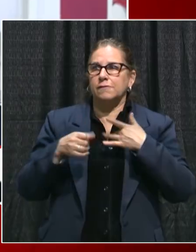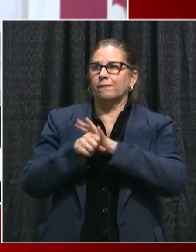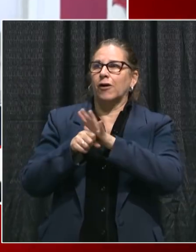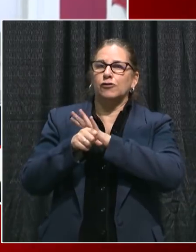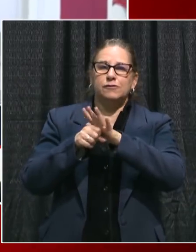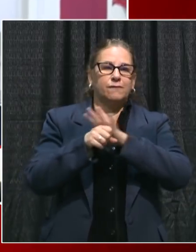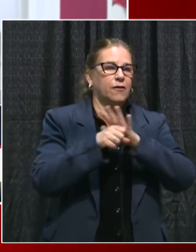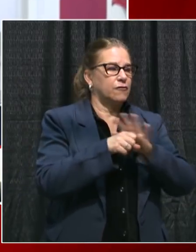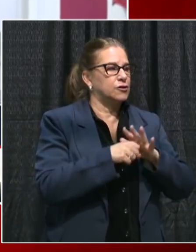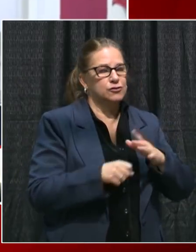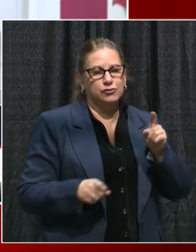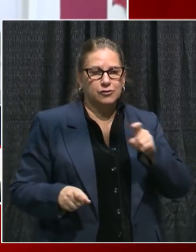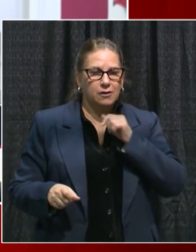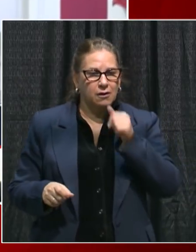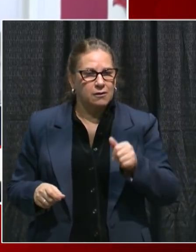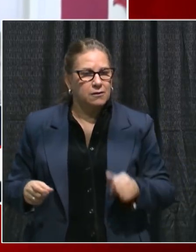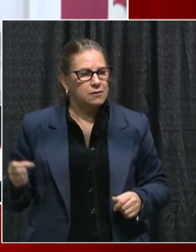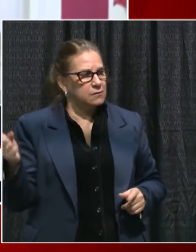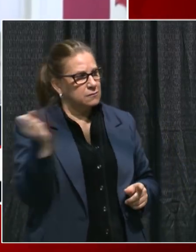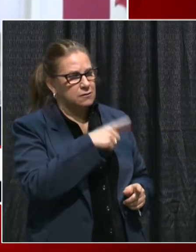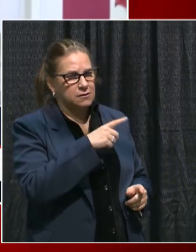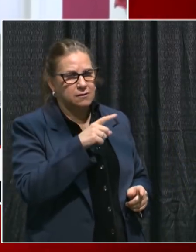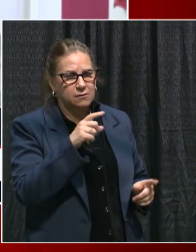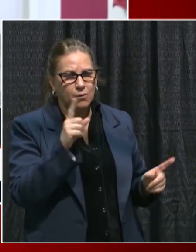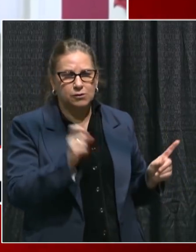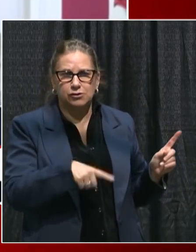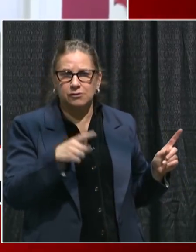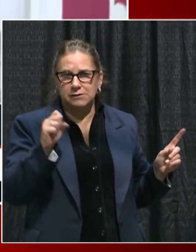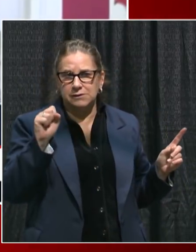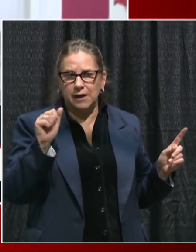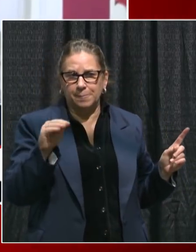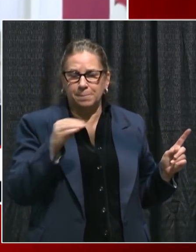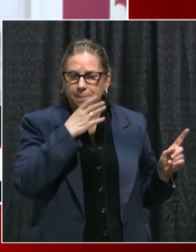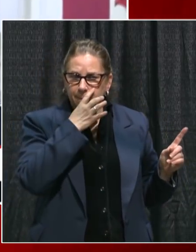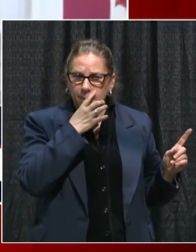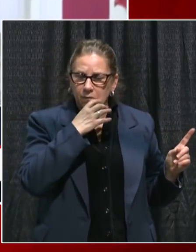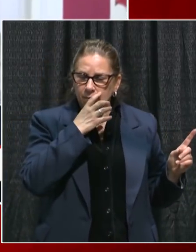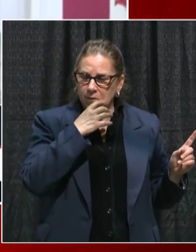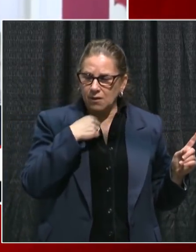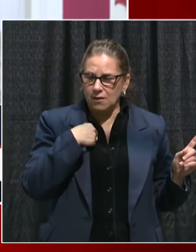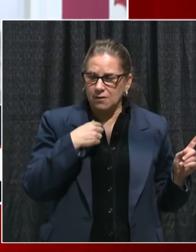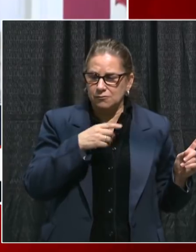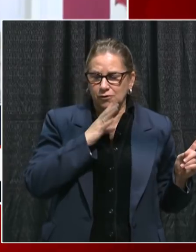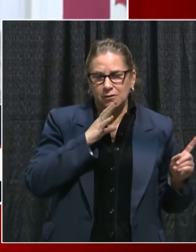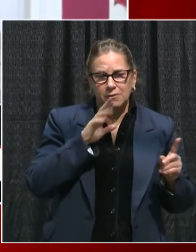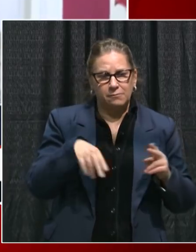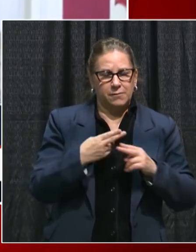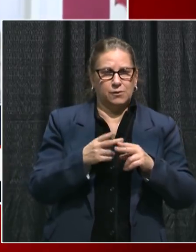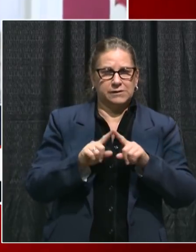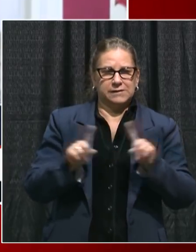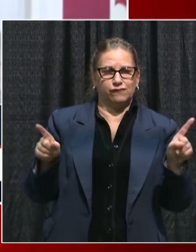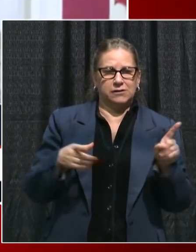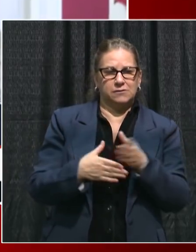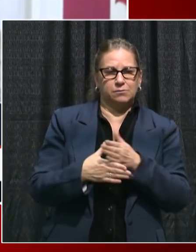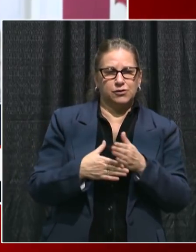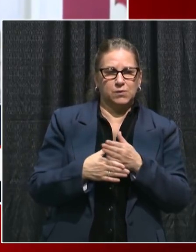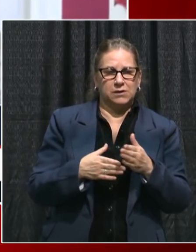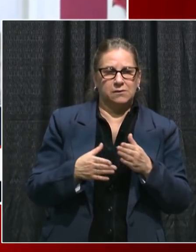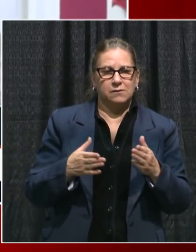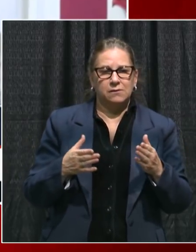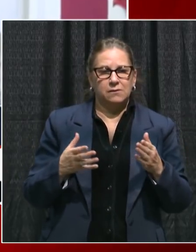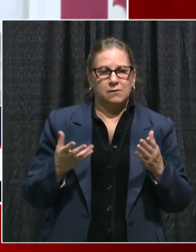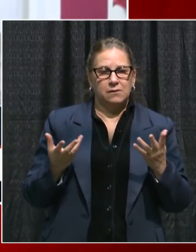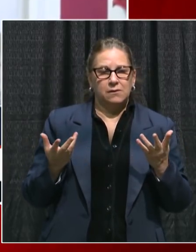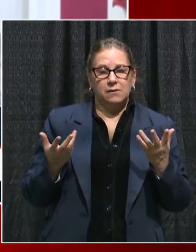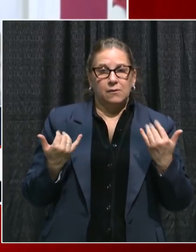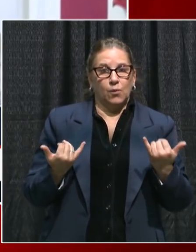I've heard you several times talk about the difference between what you expected and what exists now. So right now we've got about